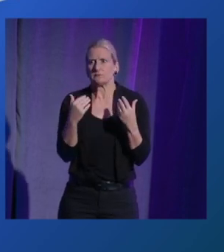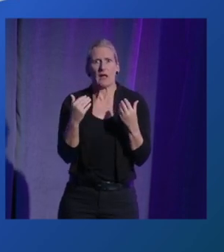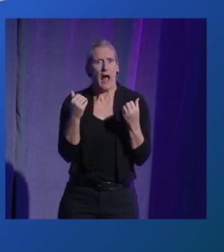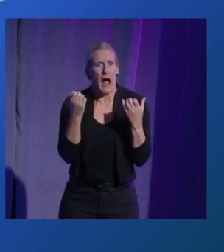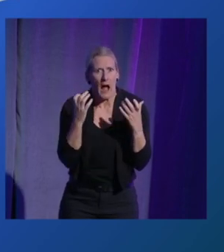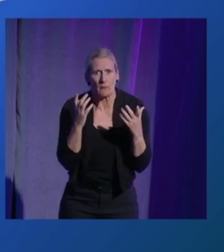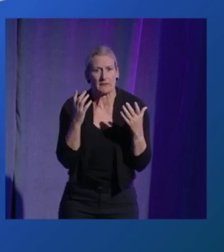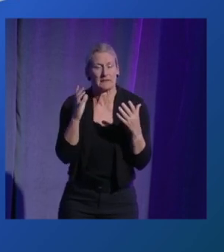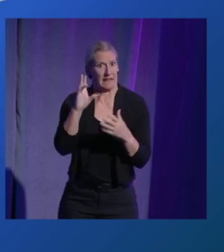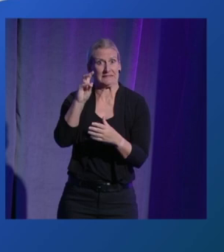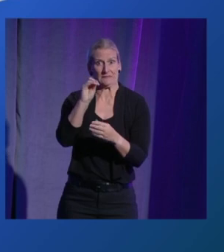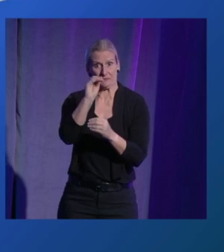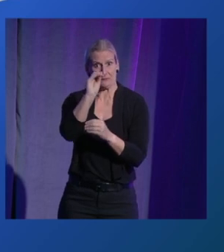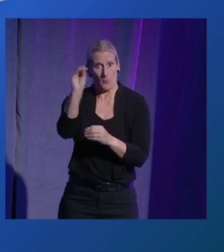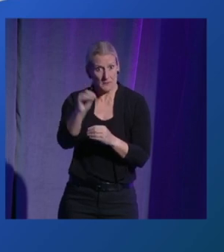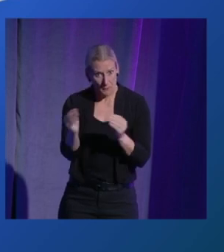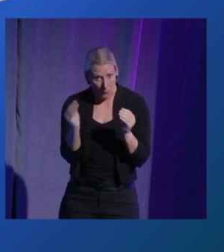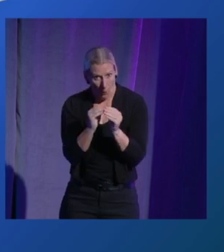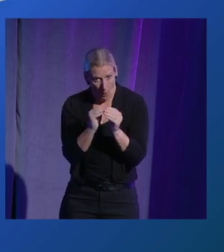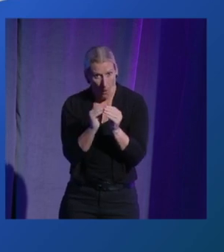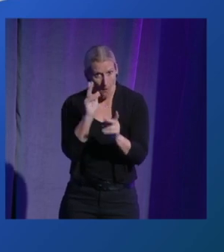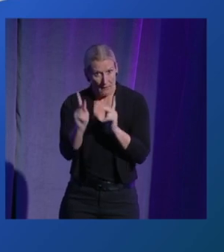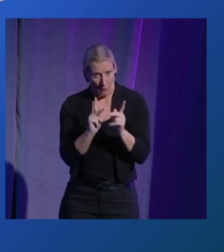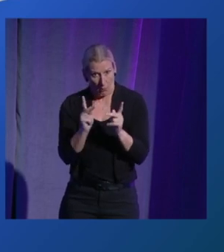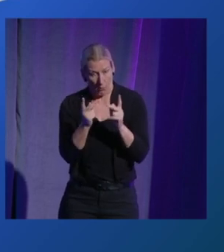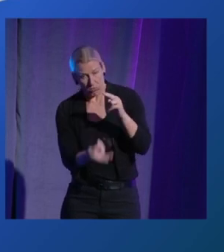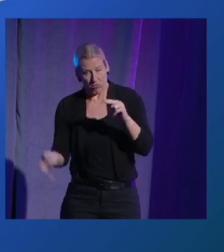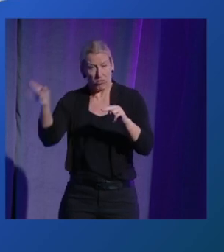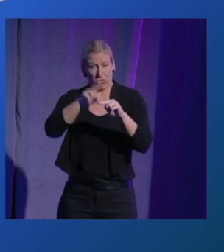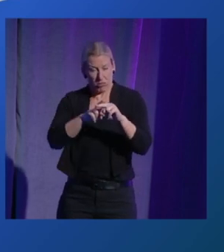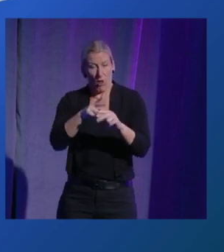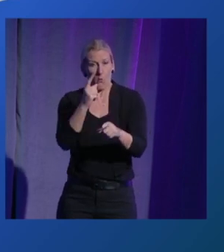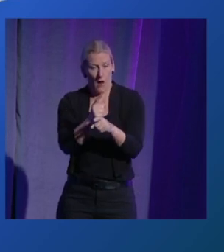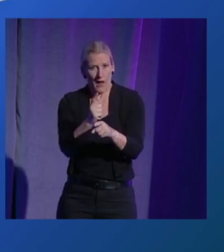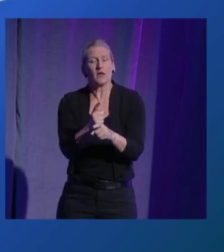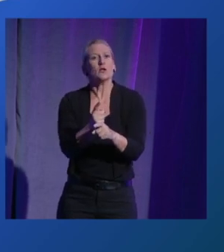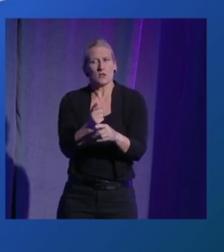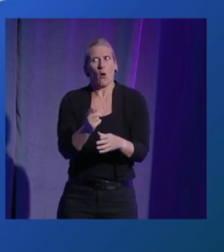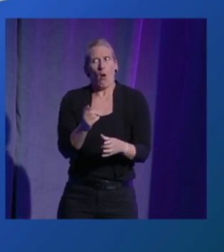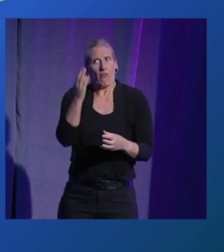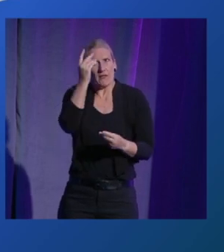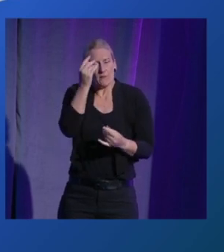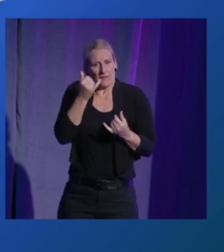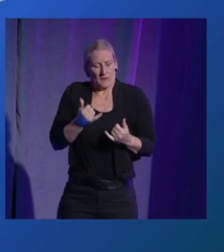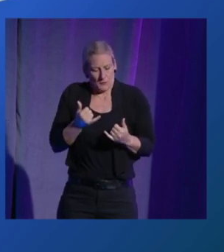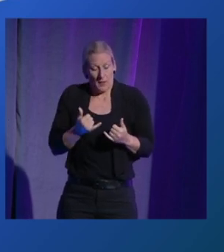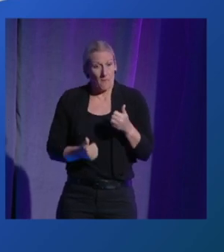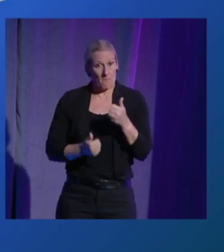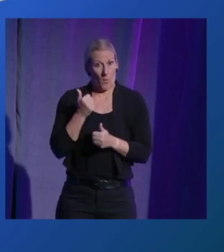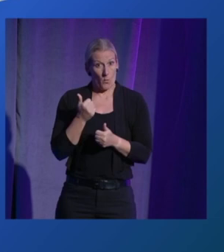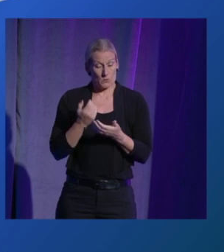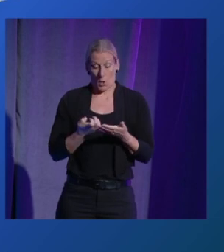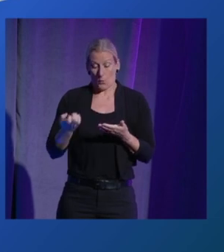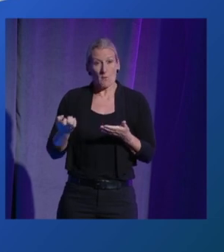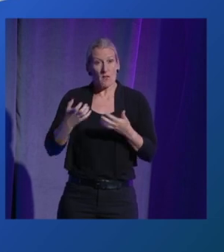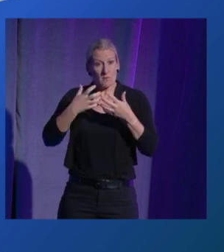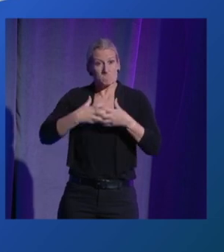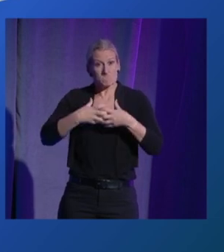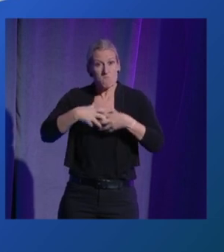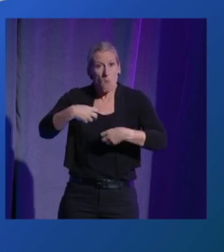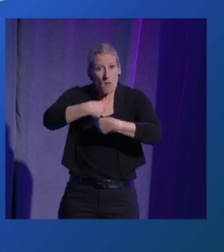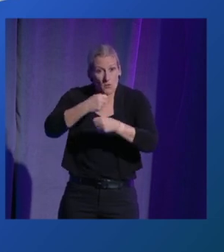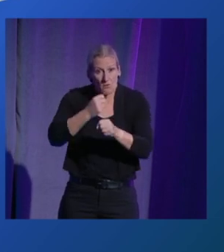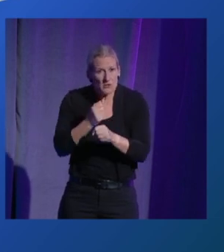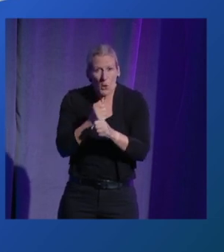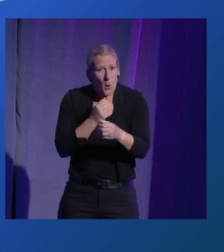demands become a food crisis So to that perspective today most equipment manufacturers regardless of the color of their